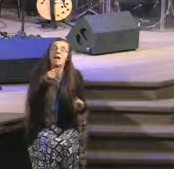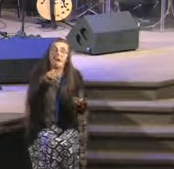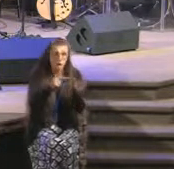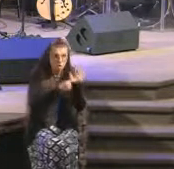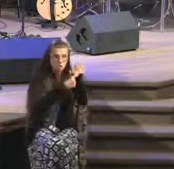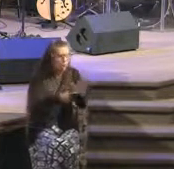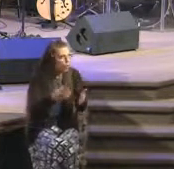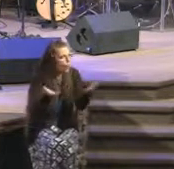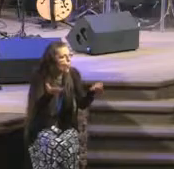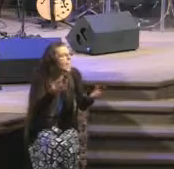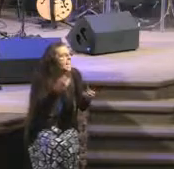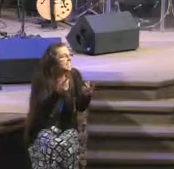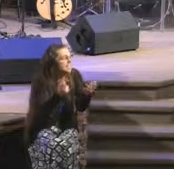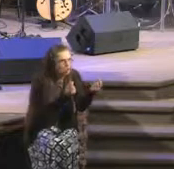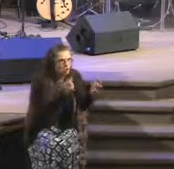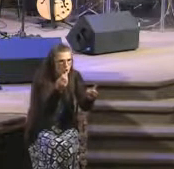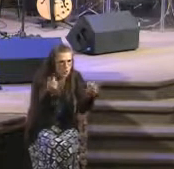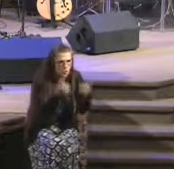them.